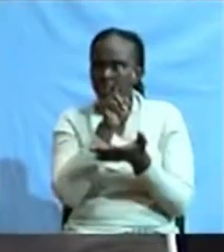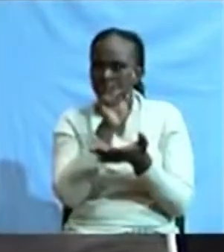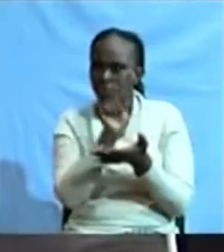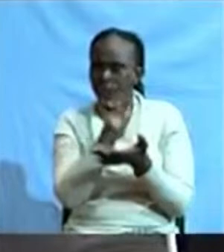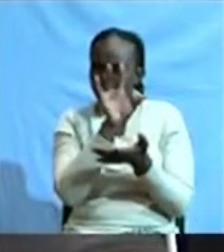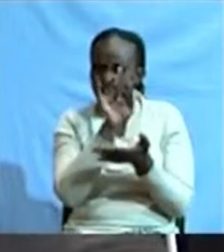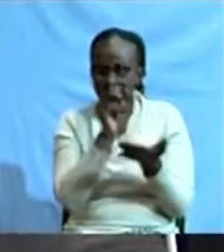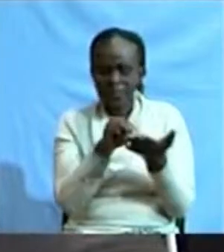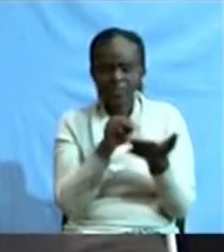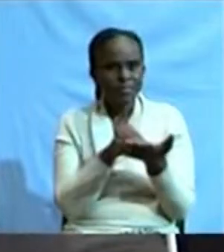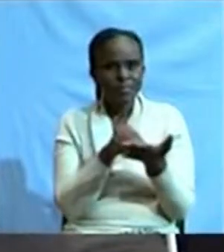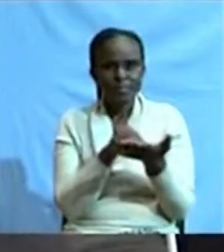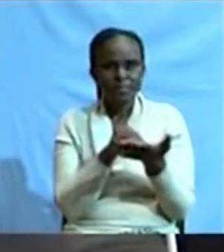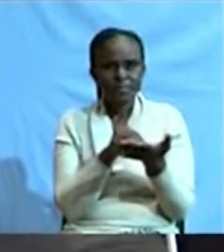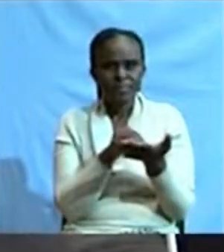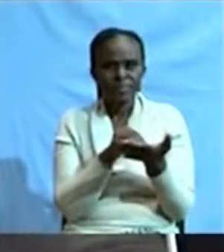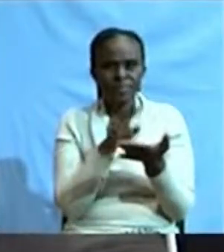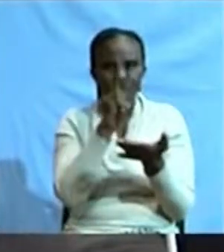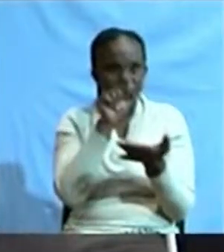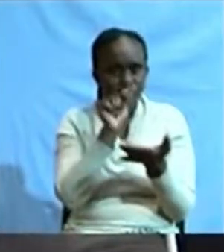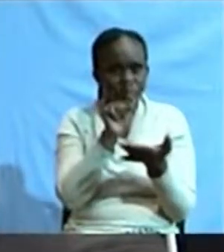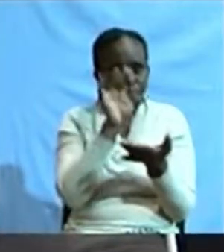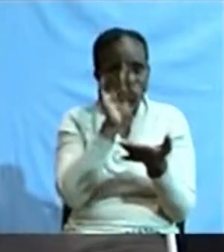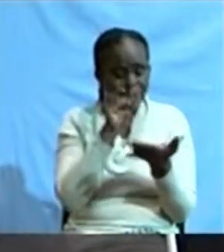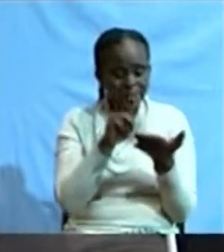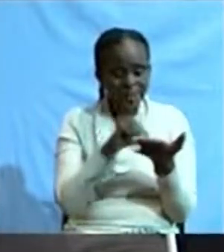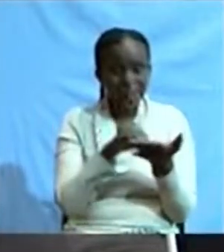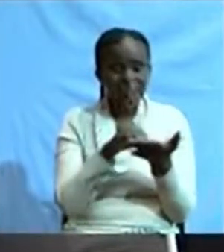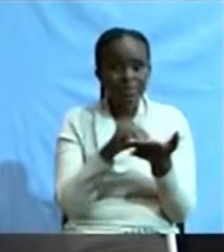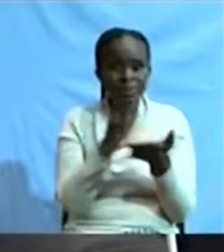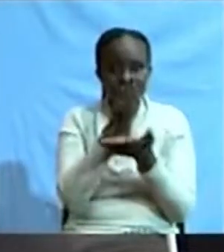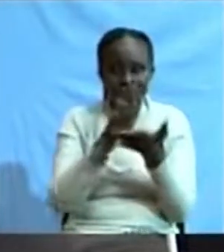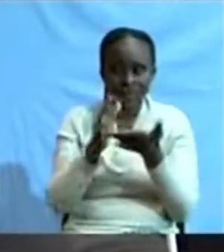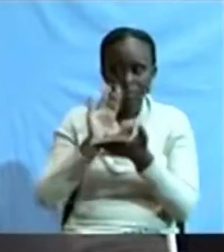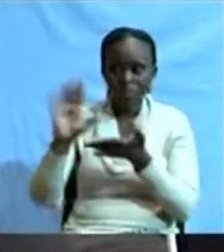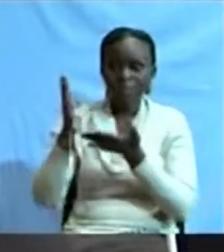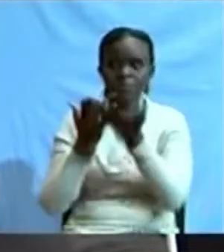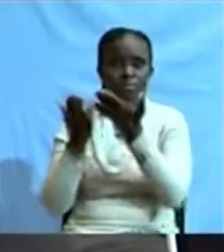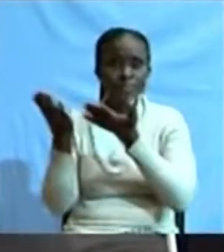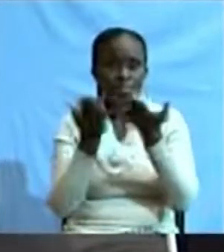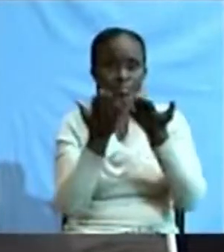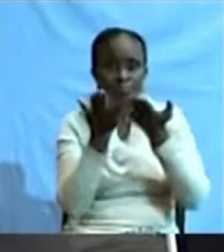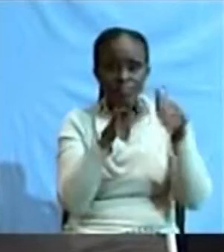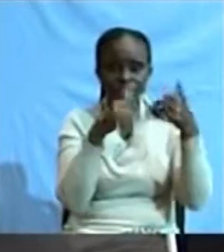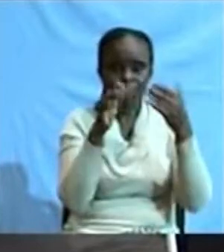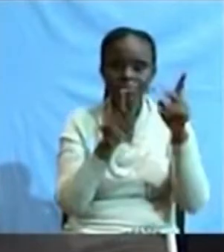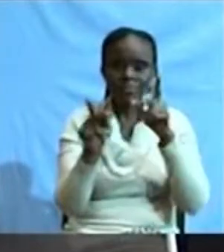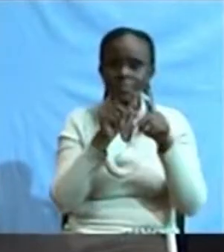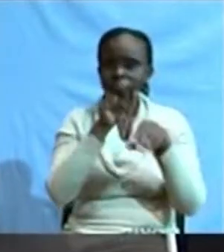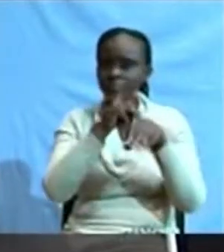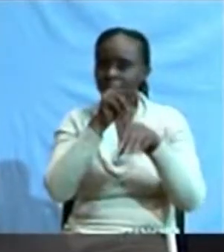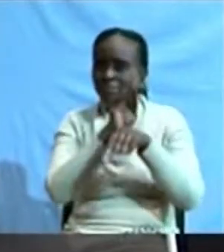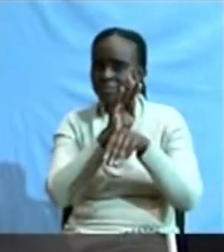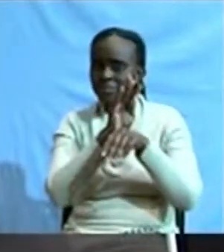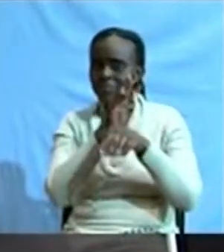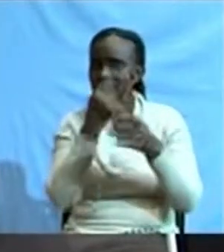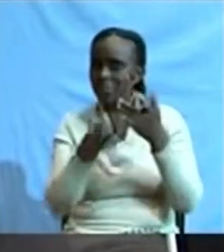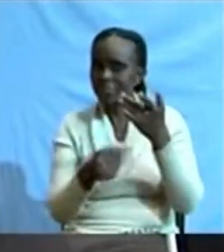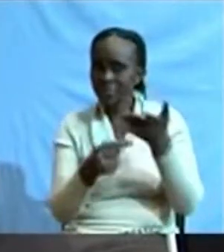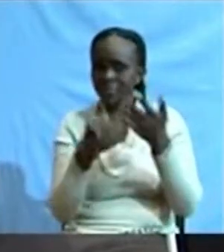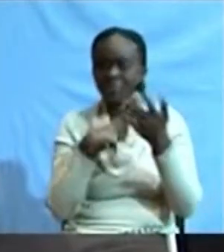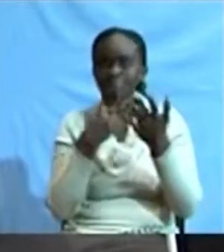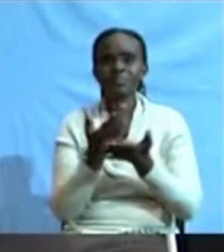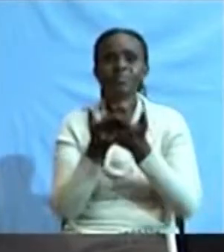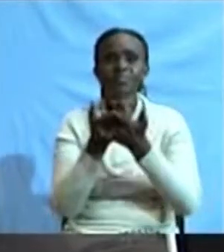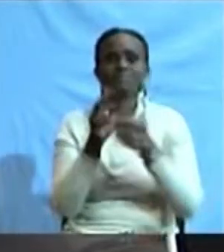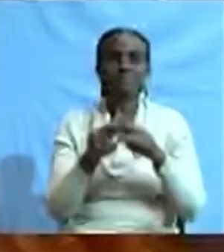2.8 million. What are some of the services that you are giving to the people of Mbala? I submit,